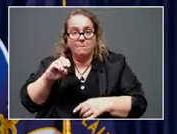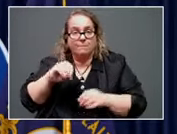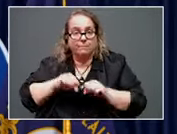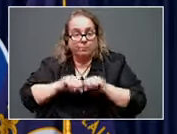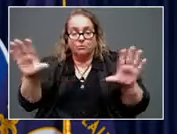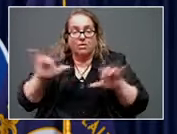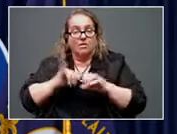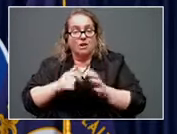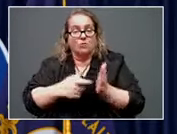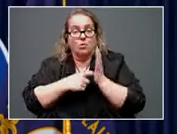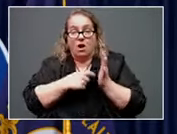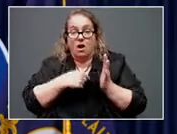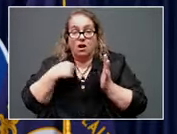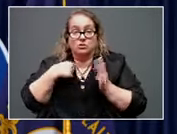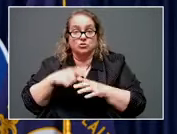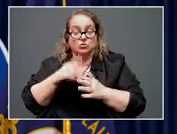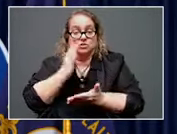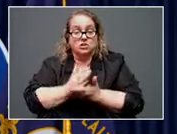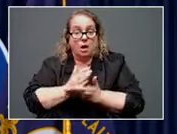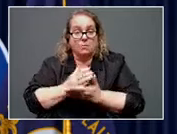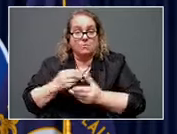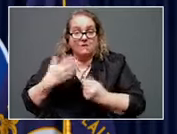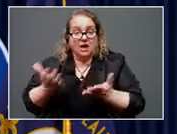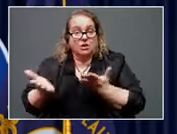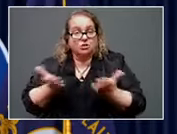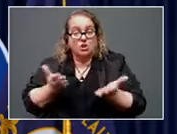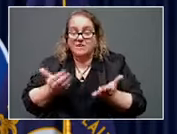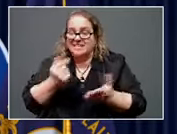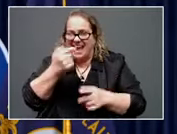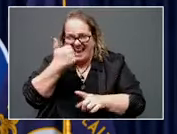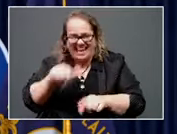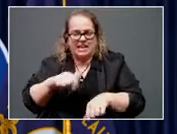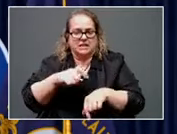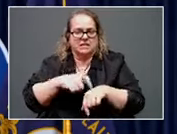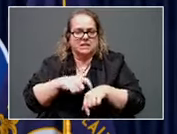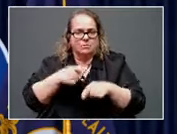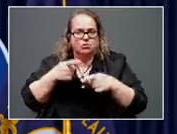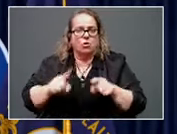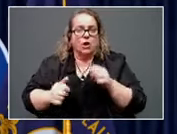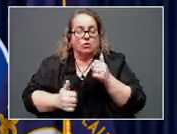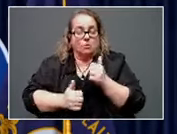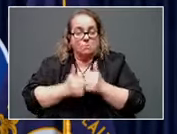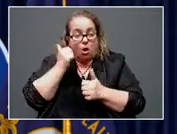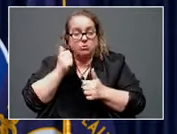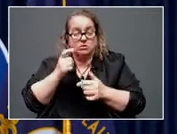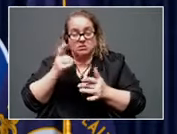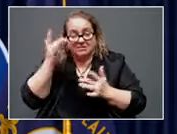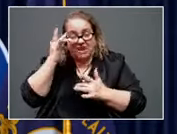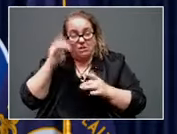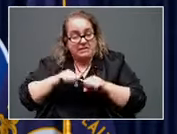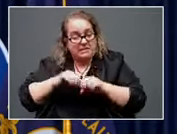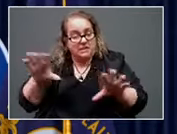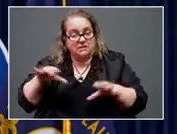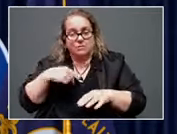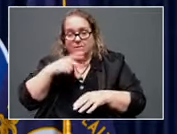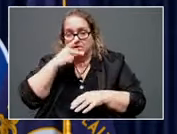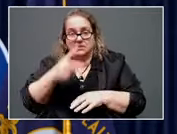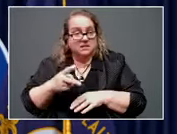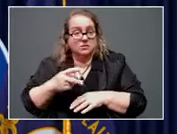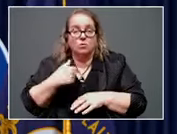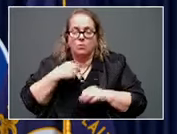any period of time during the most contagious virus we've seen in my lifetime. We were able to serve the